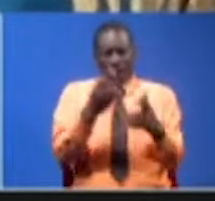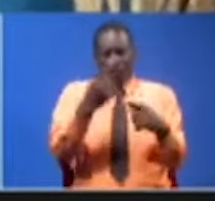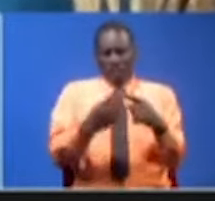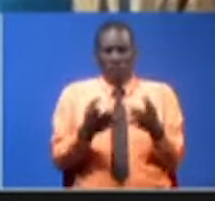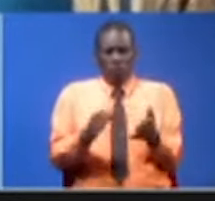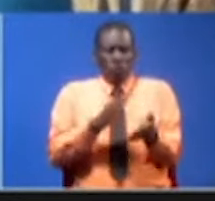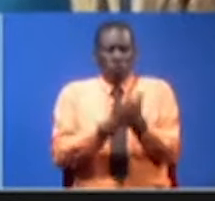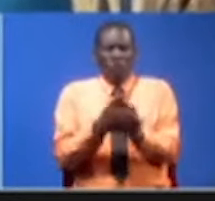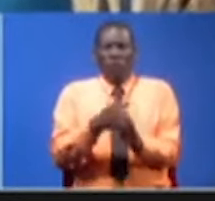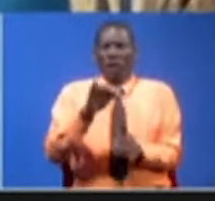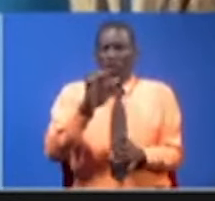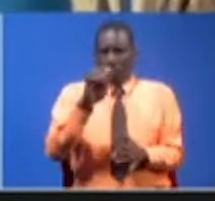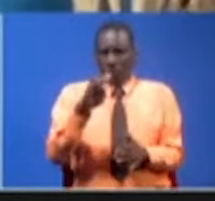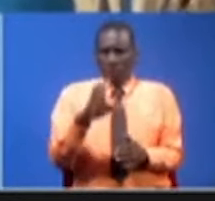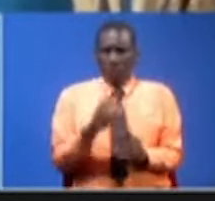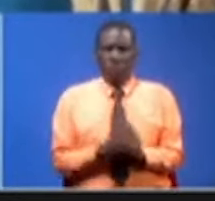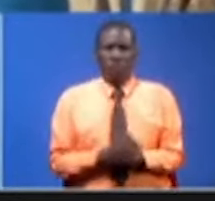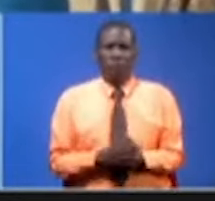Hakuna IEBC.